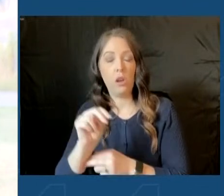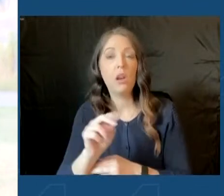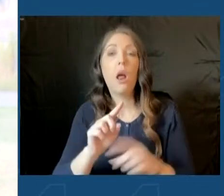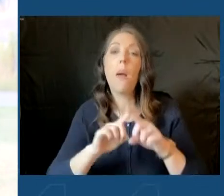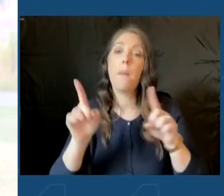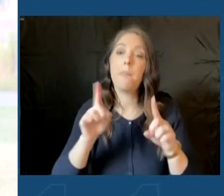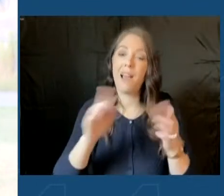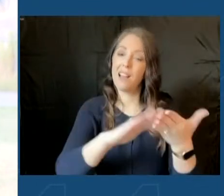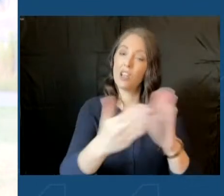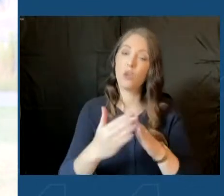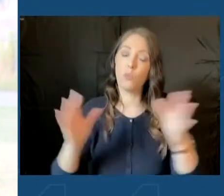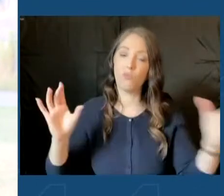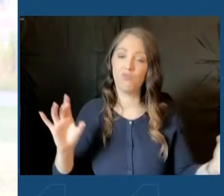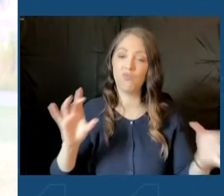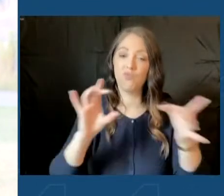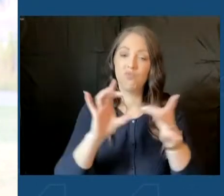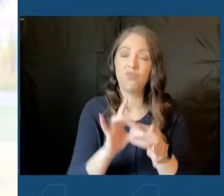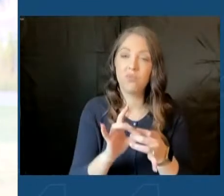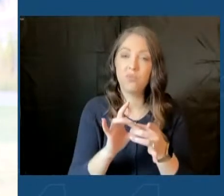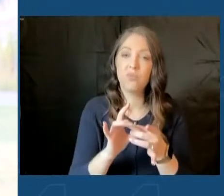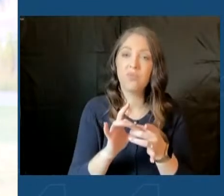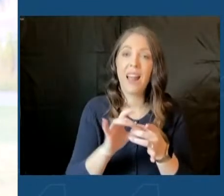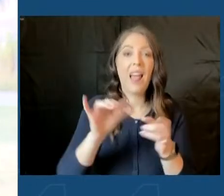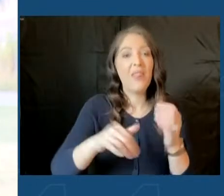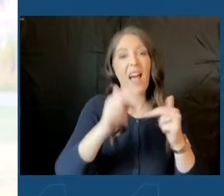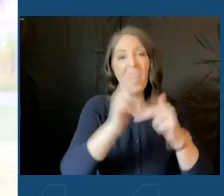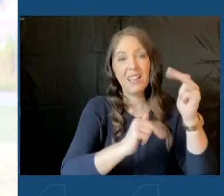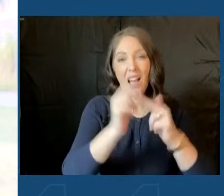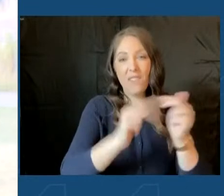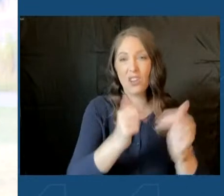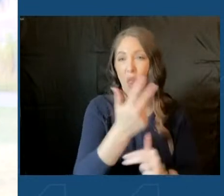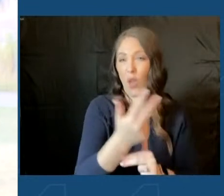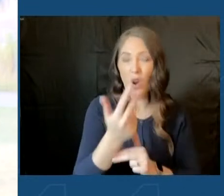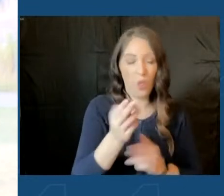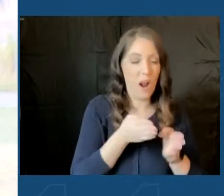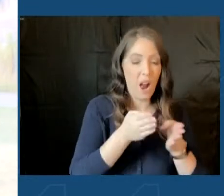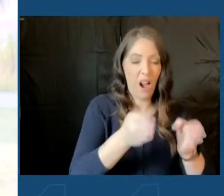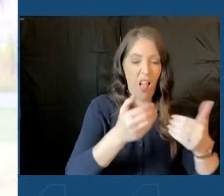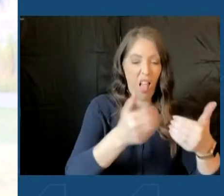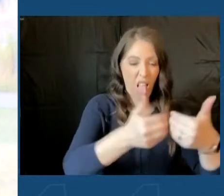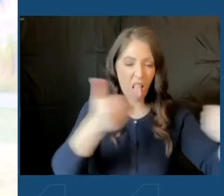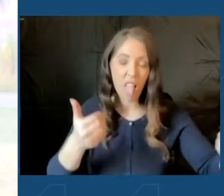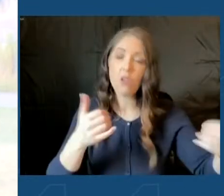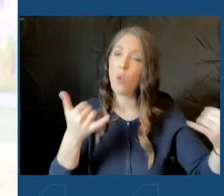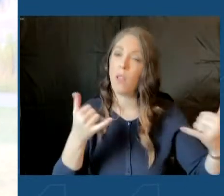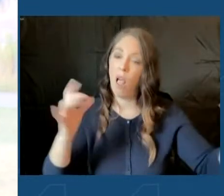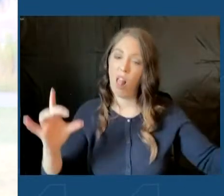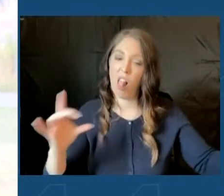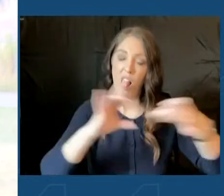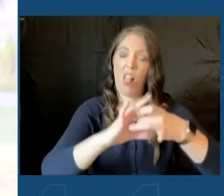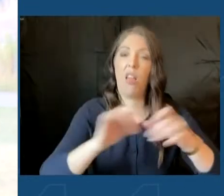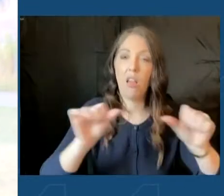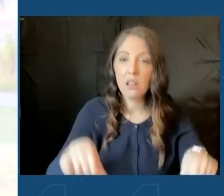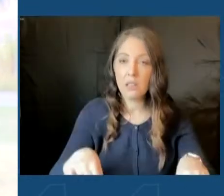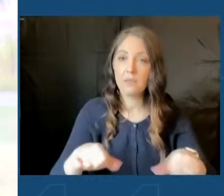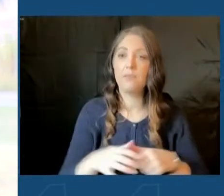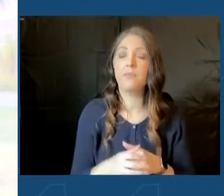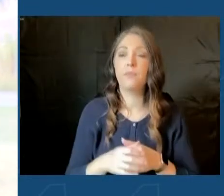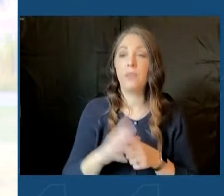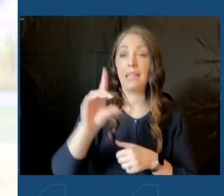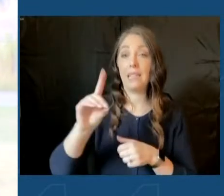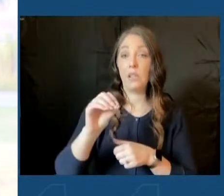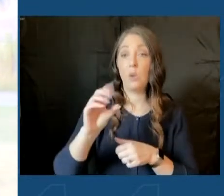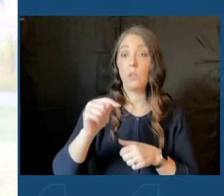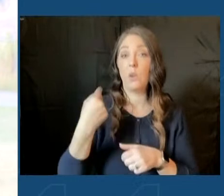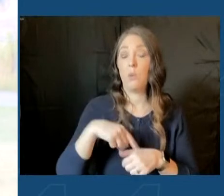community that was split apart with the construction of the 33. DOT recently held public scoping meetings on the project, and we're working